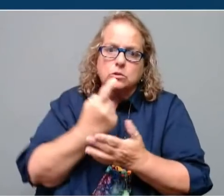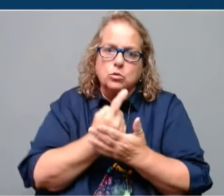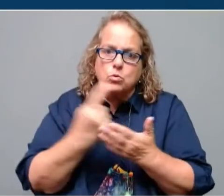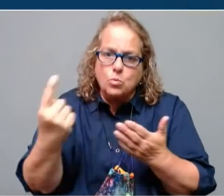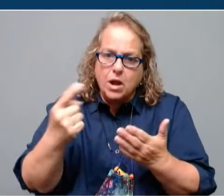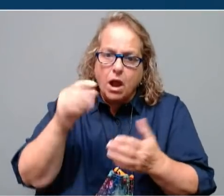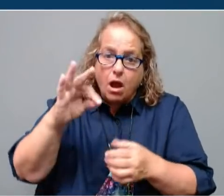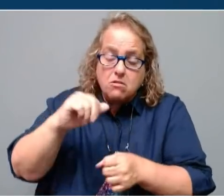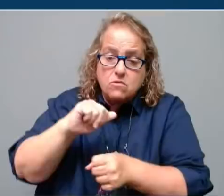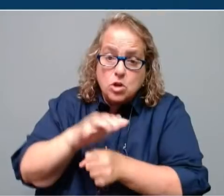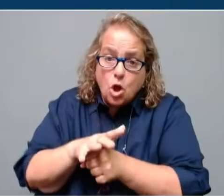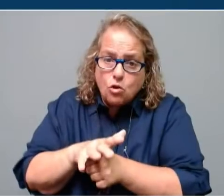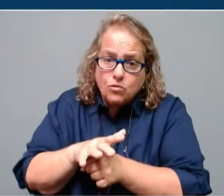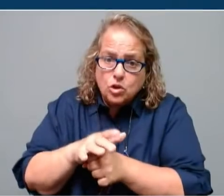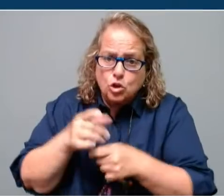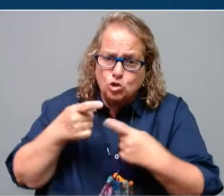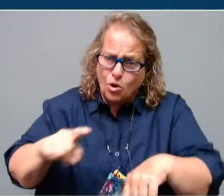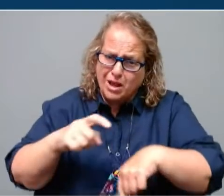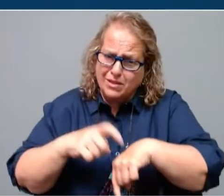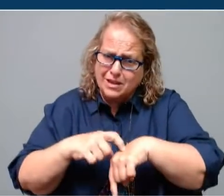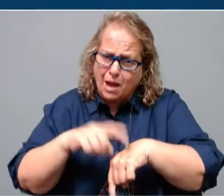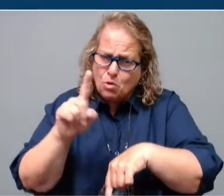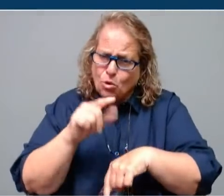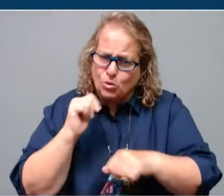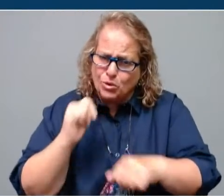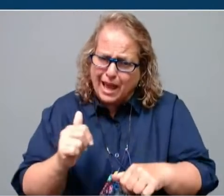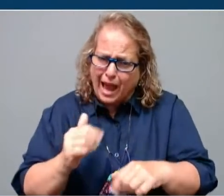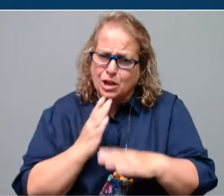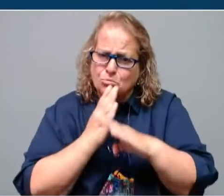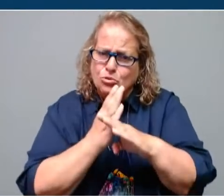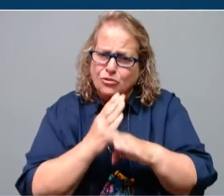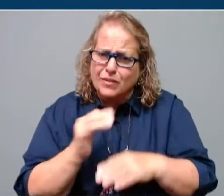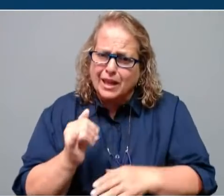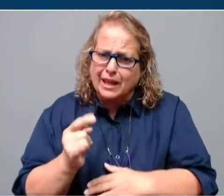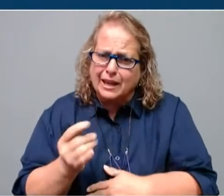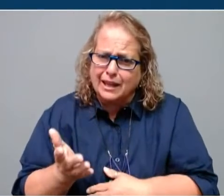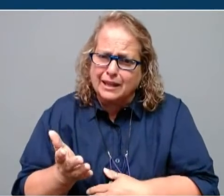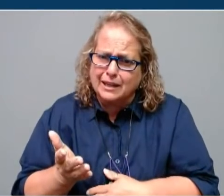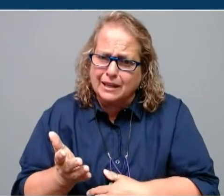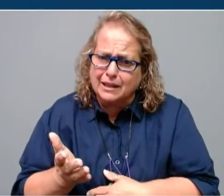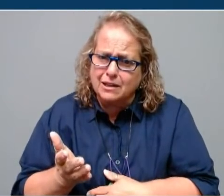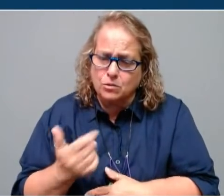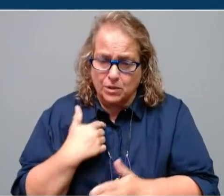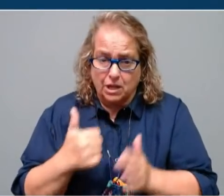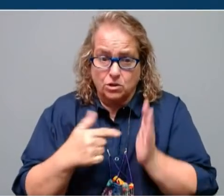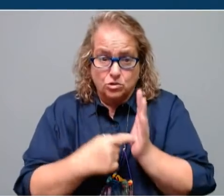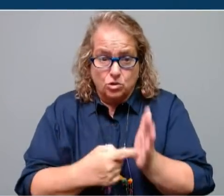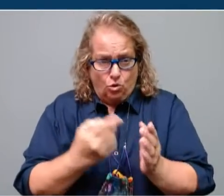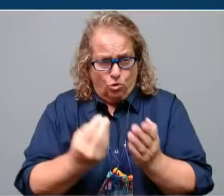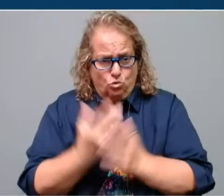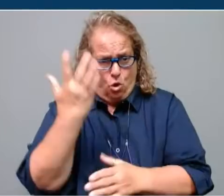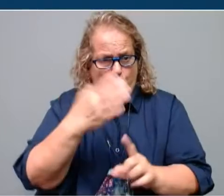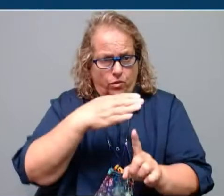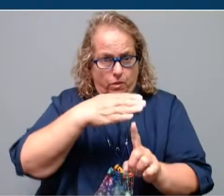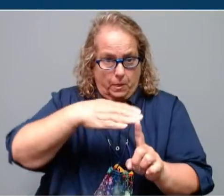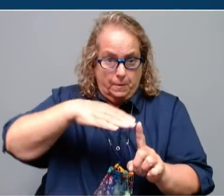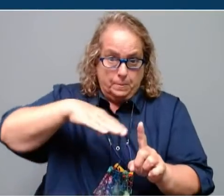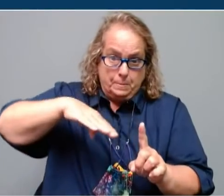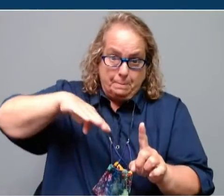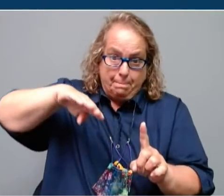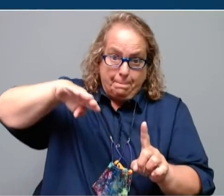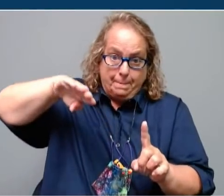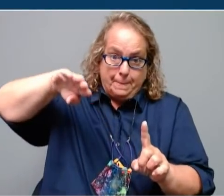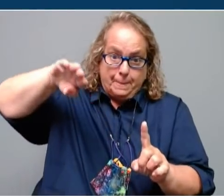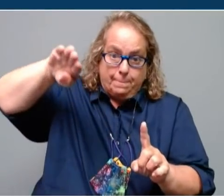time that is preventable. If we can show the growth. This is just the growth since